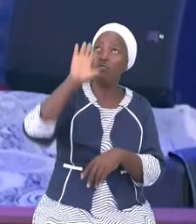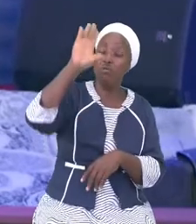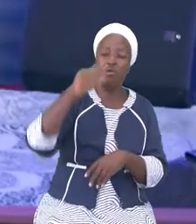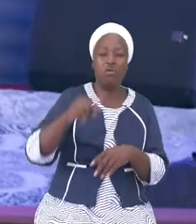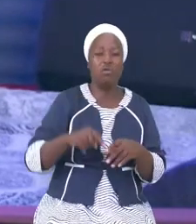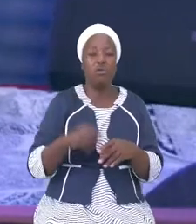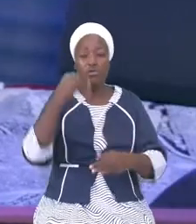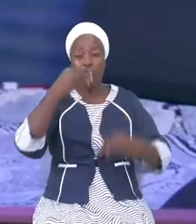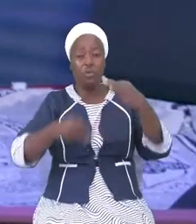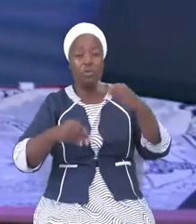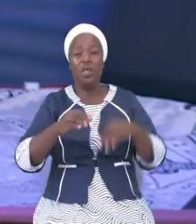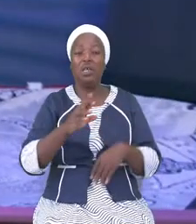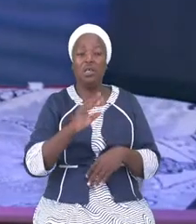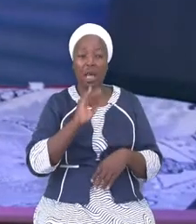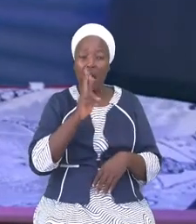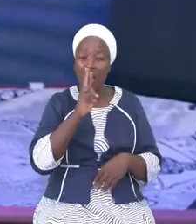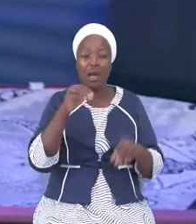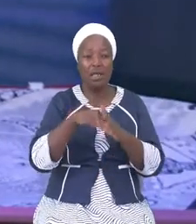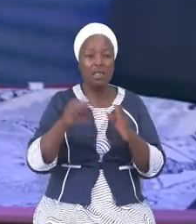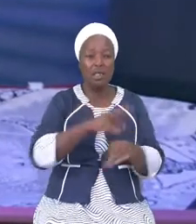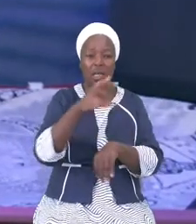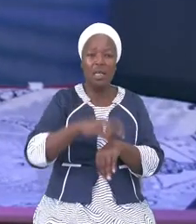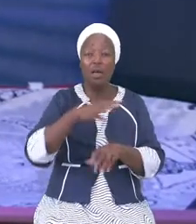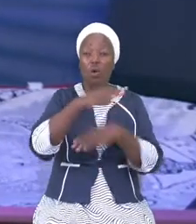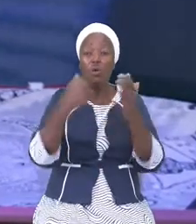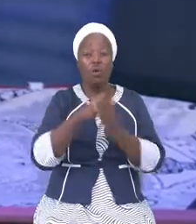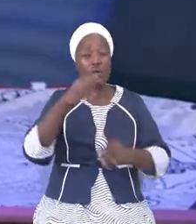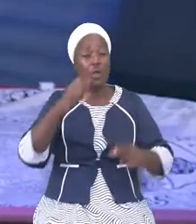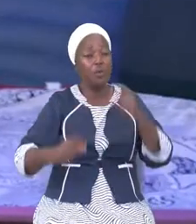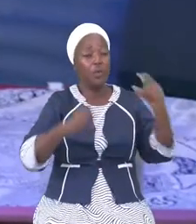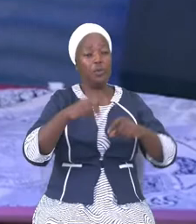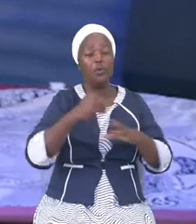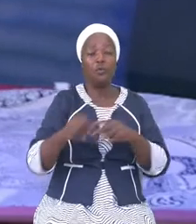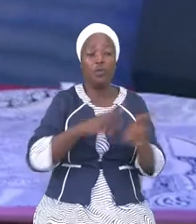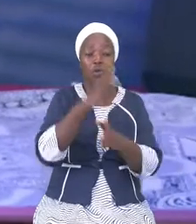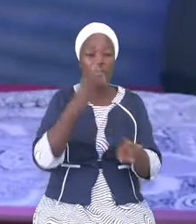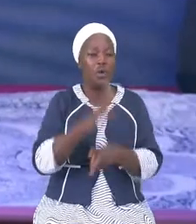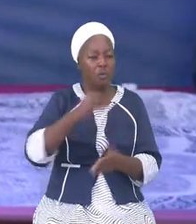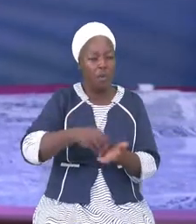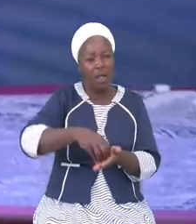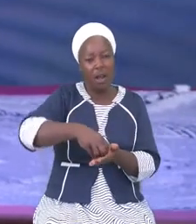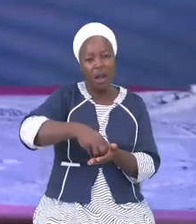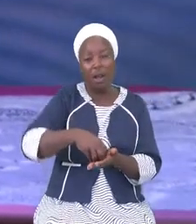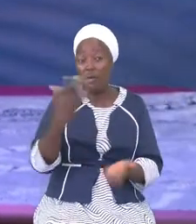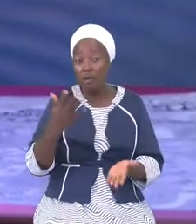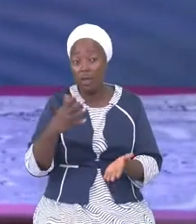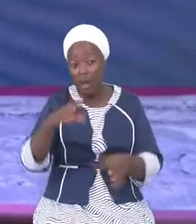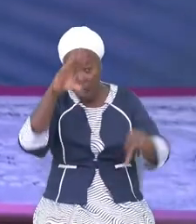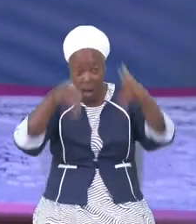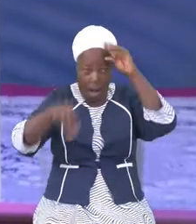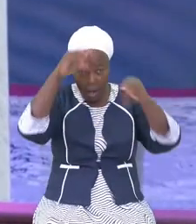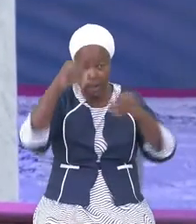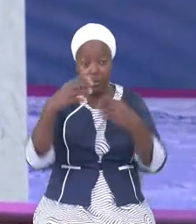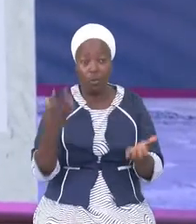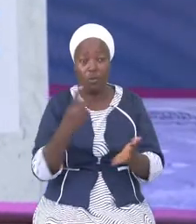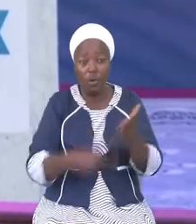are in the earth, the inhabitants of the world will learn righteousness. That's what happened to him. The